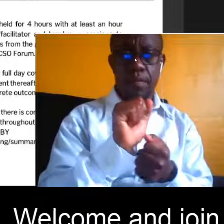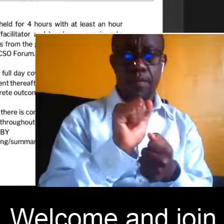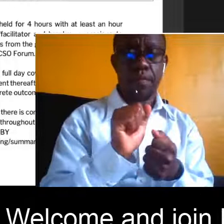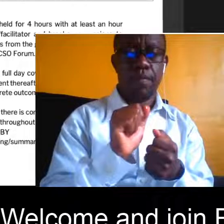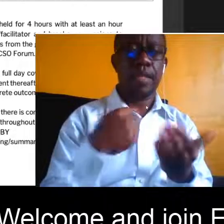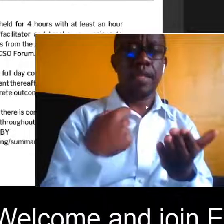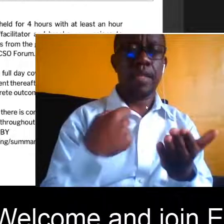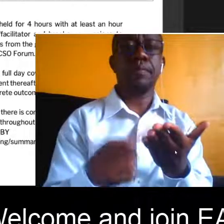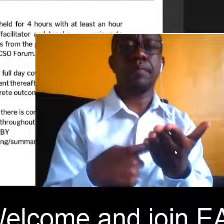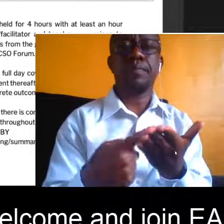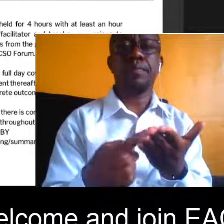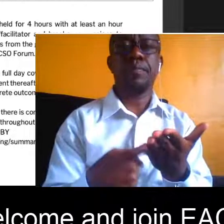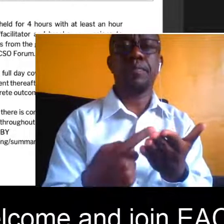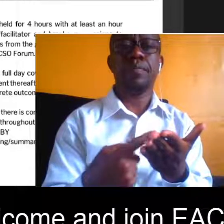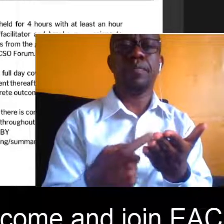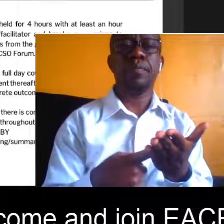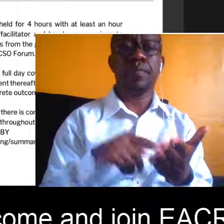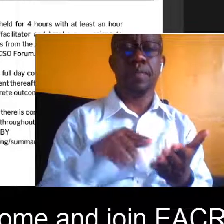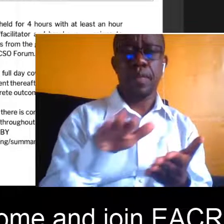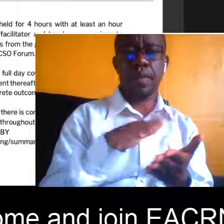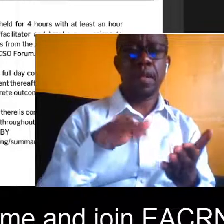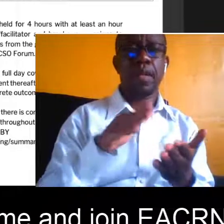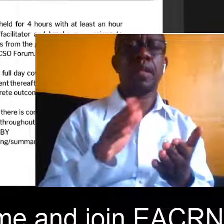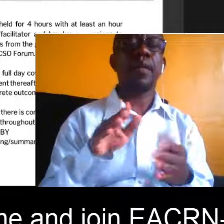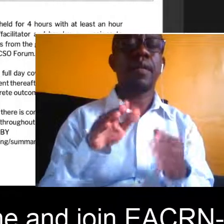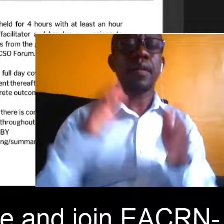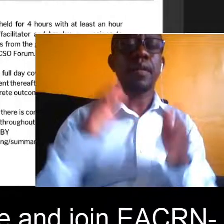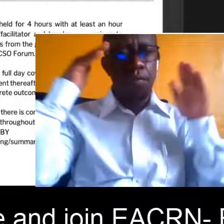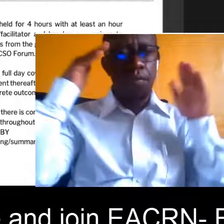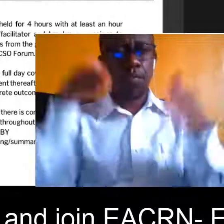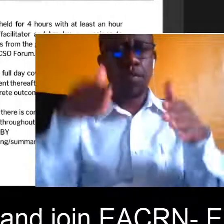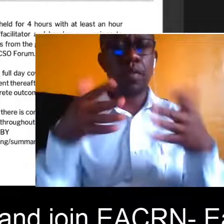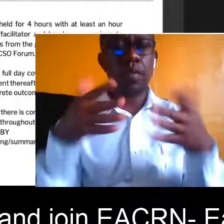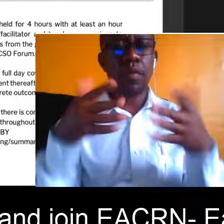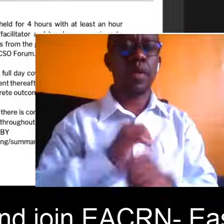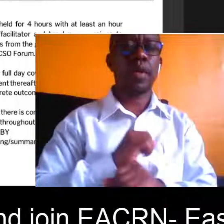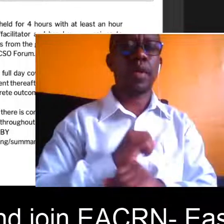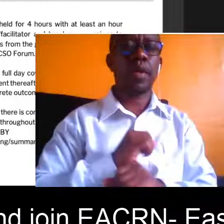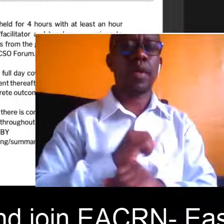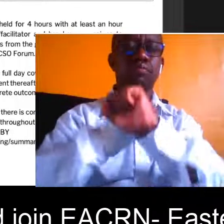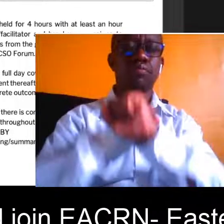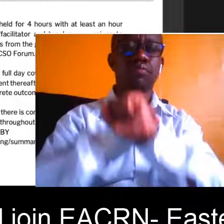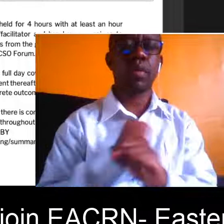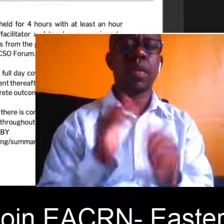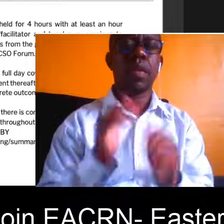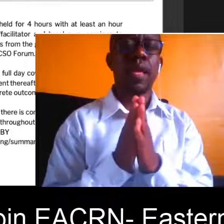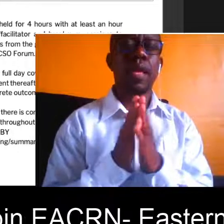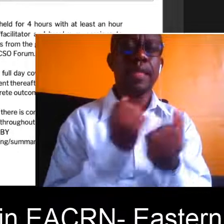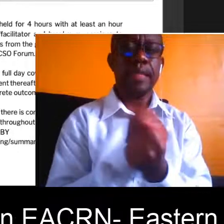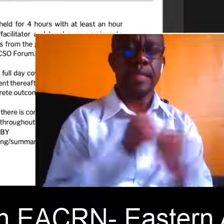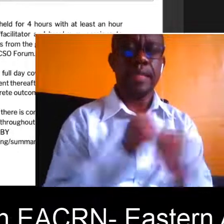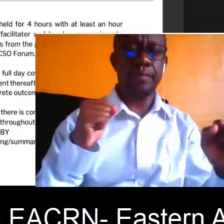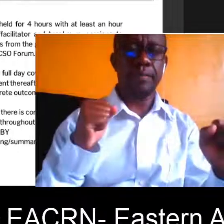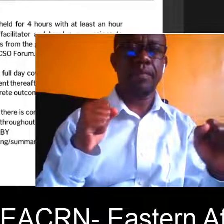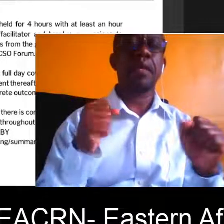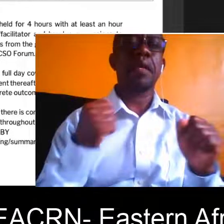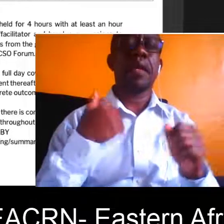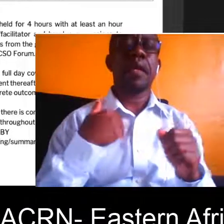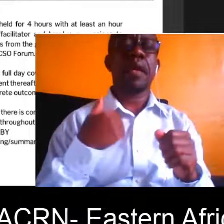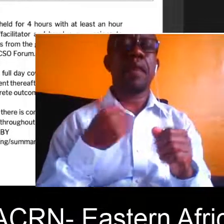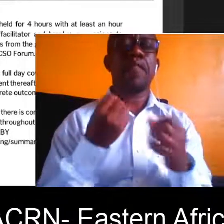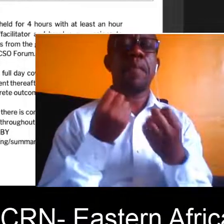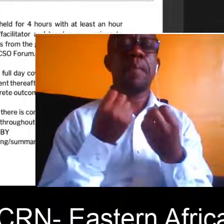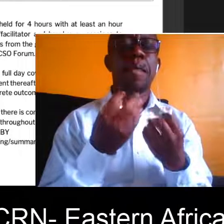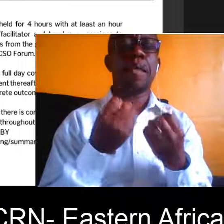then, centered around child protection, child development, and child survival. And there were a lot of reflections